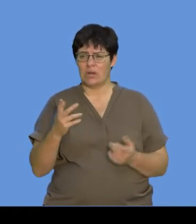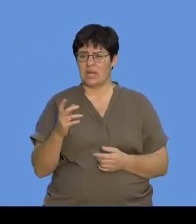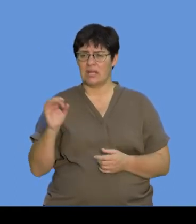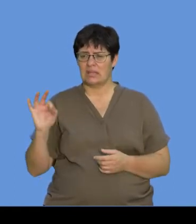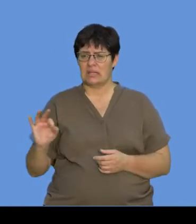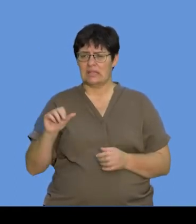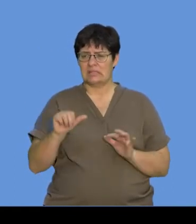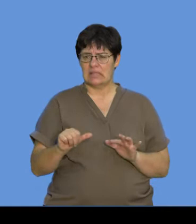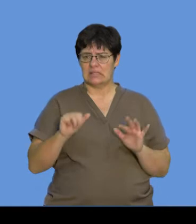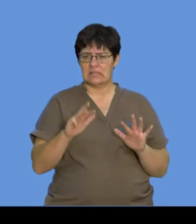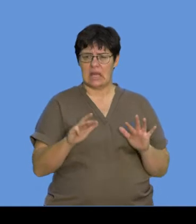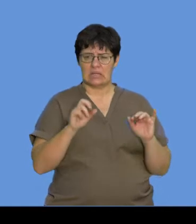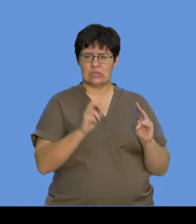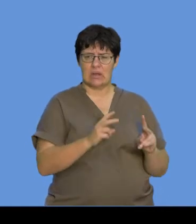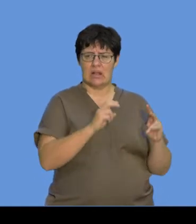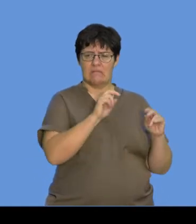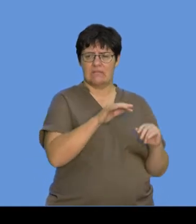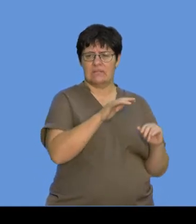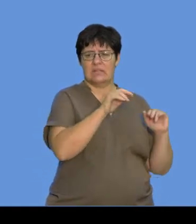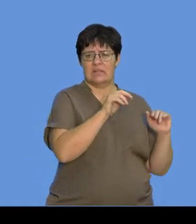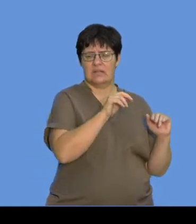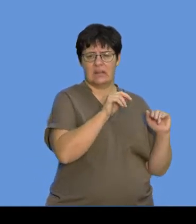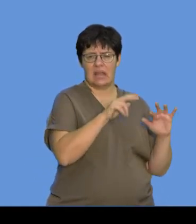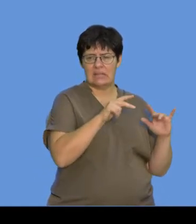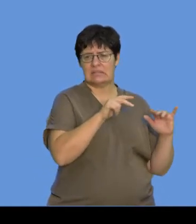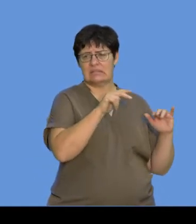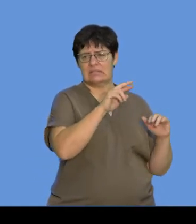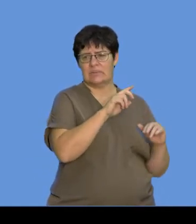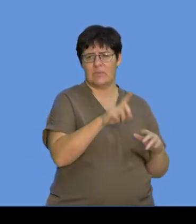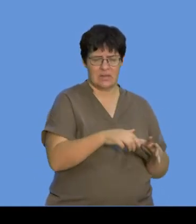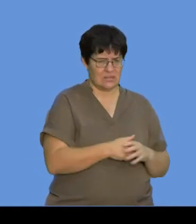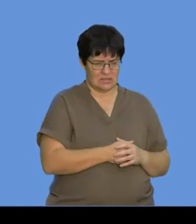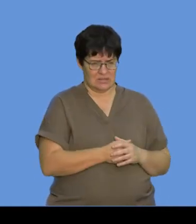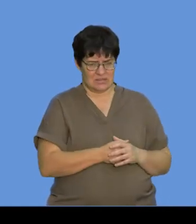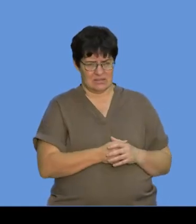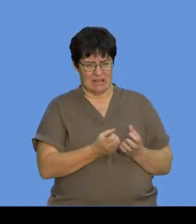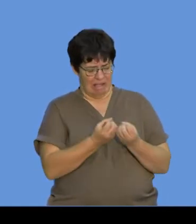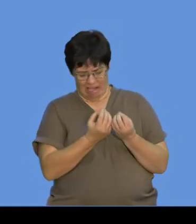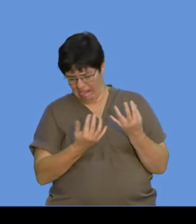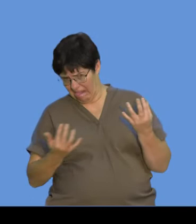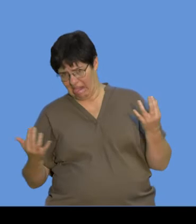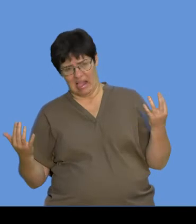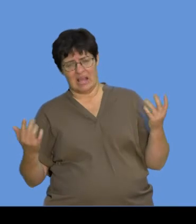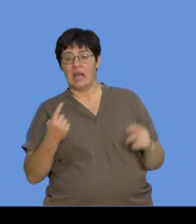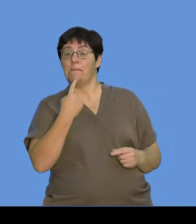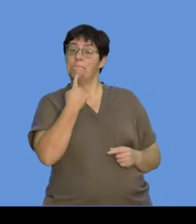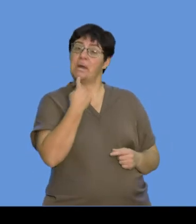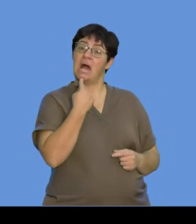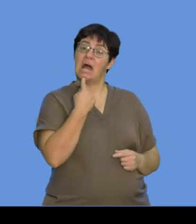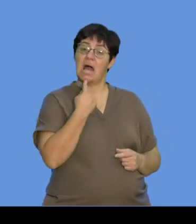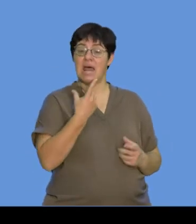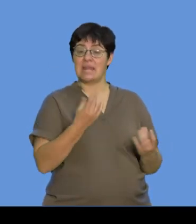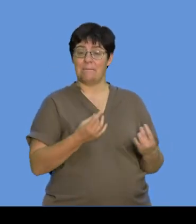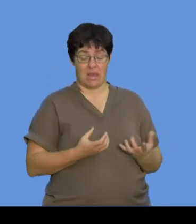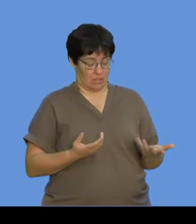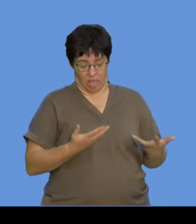zeros can we count here? I think it's a very huge number. I don't even know how to say